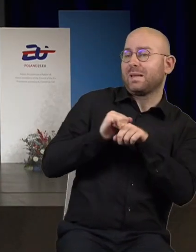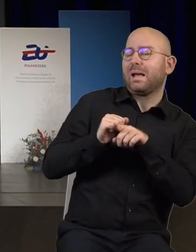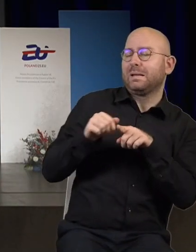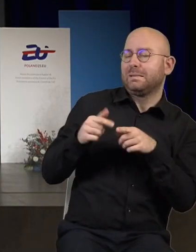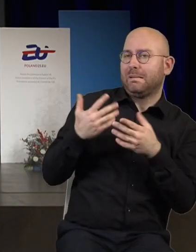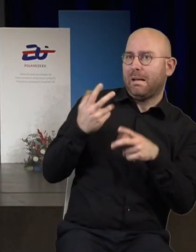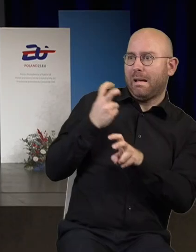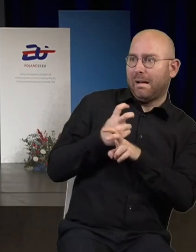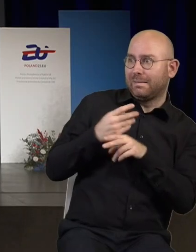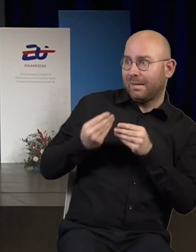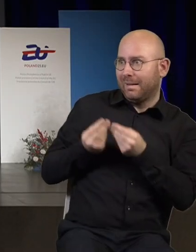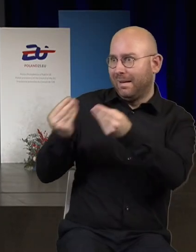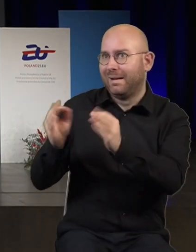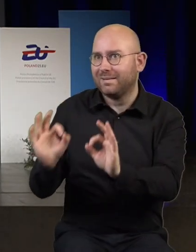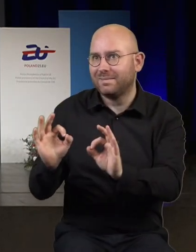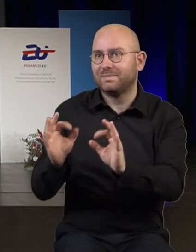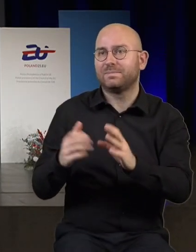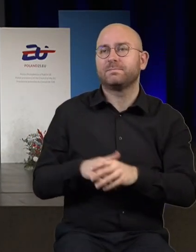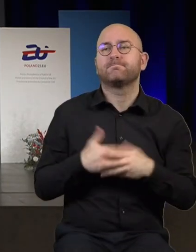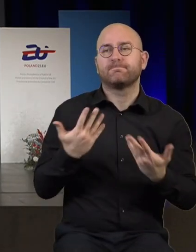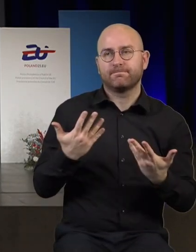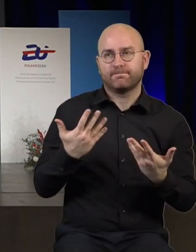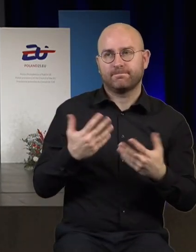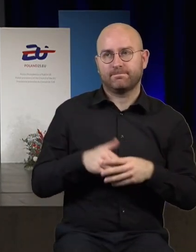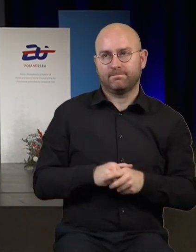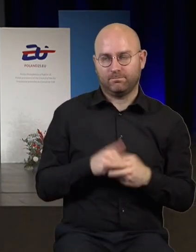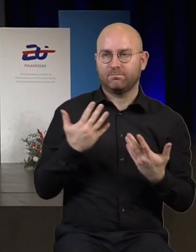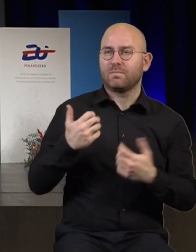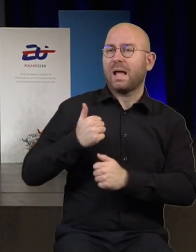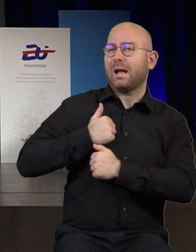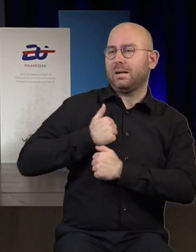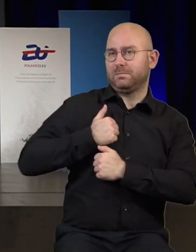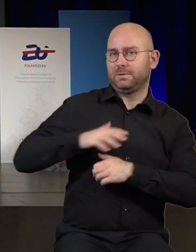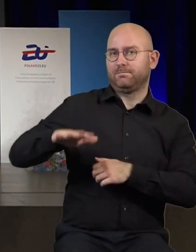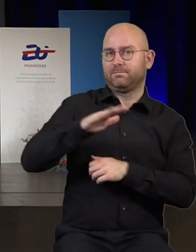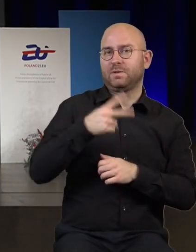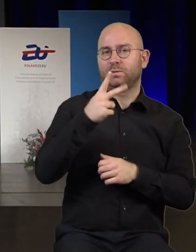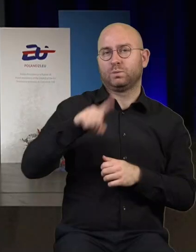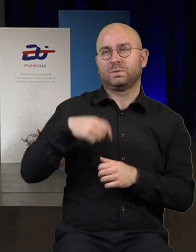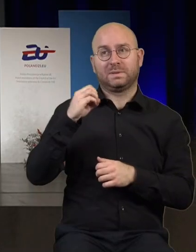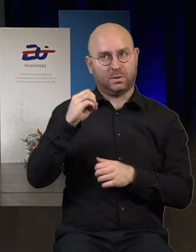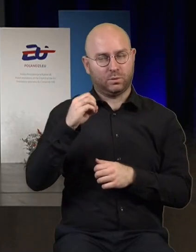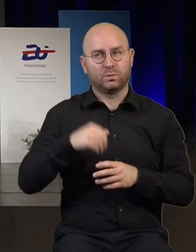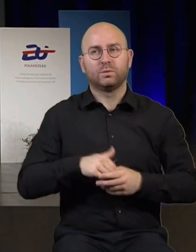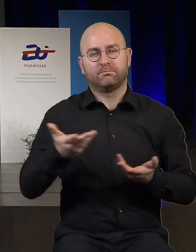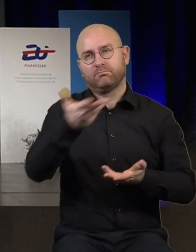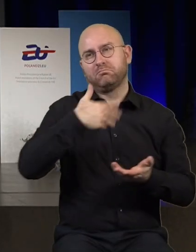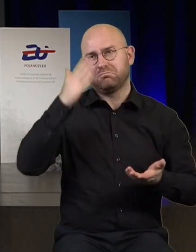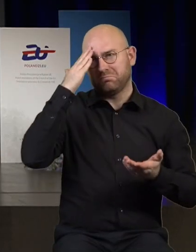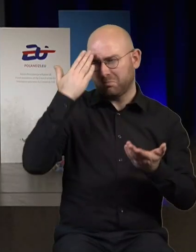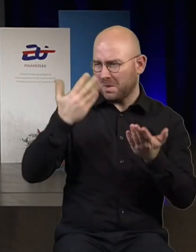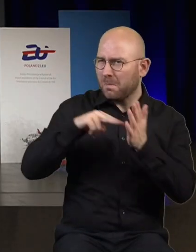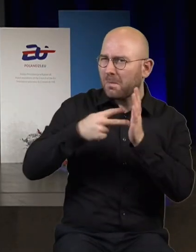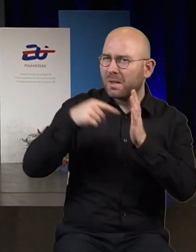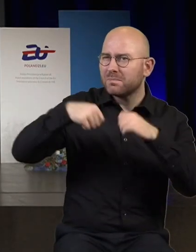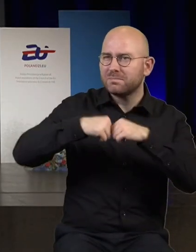is a joint effort from the EAS, so the External Action Service, meaning also the EUMS, the military staff from